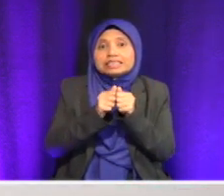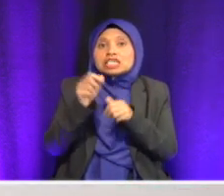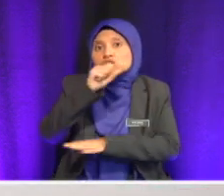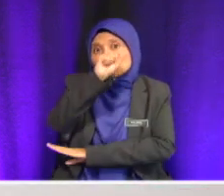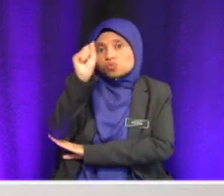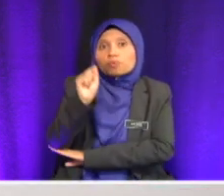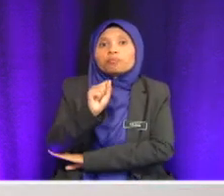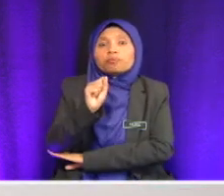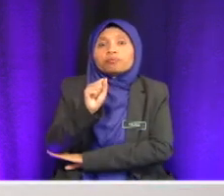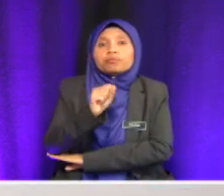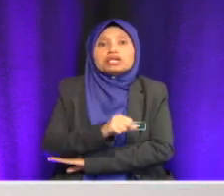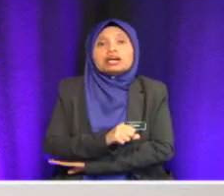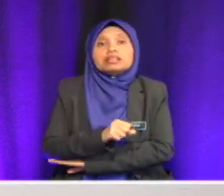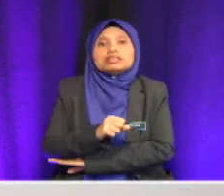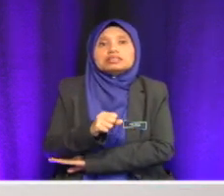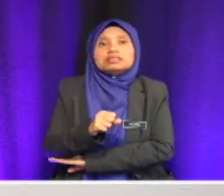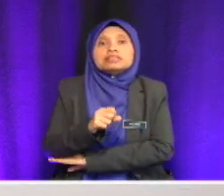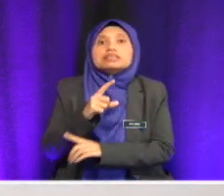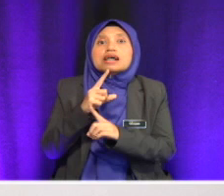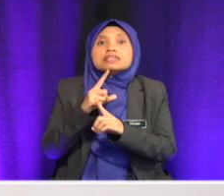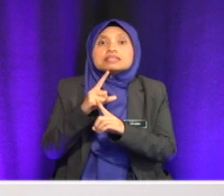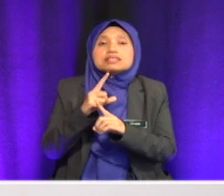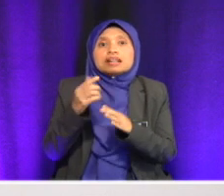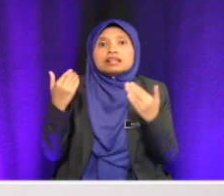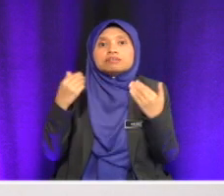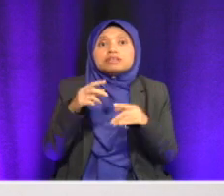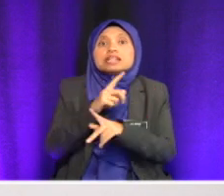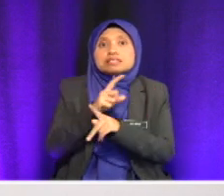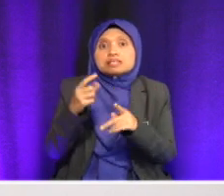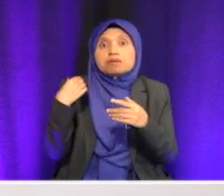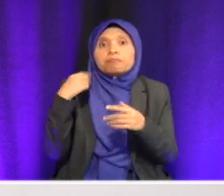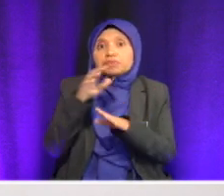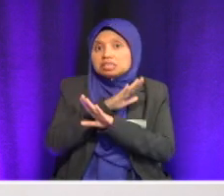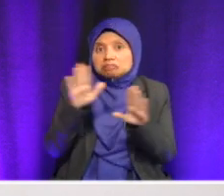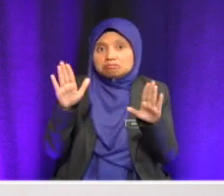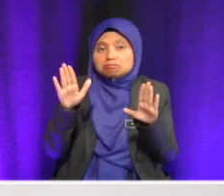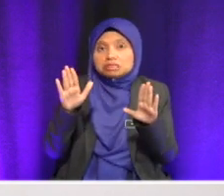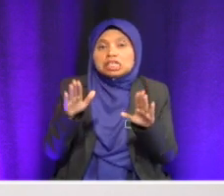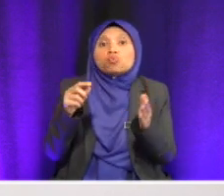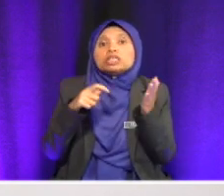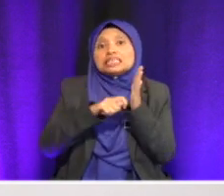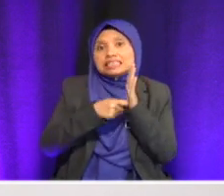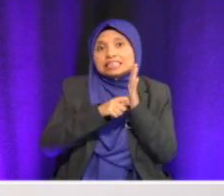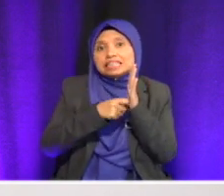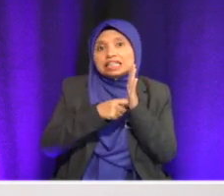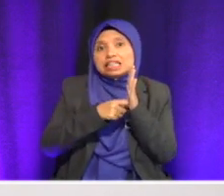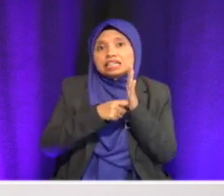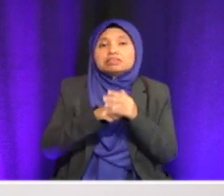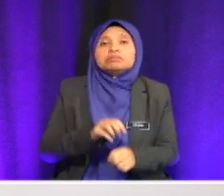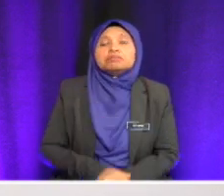so doesn't care about species. So can you please identify the similar keyword from the text?